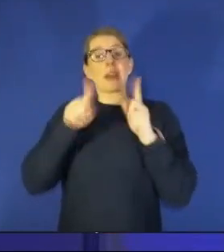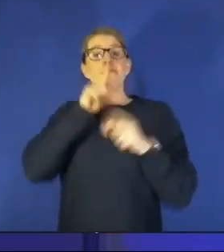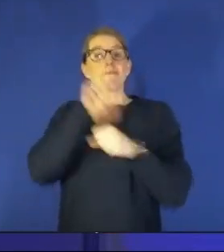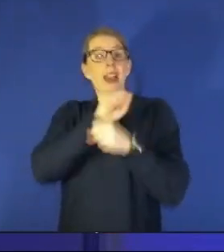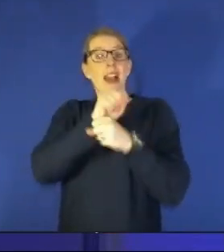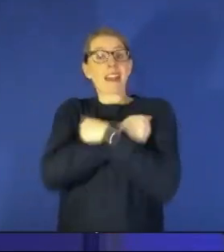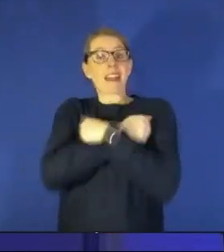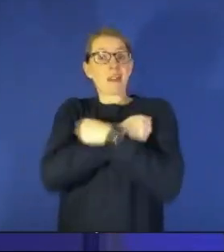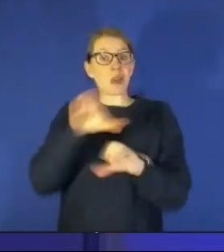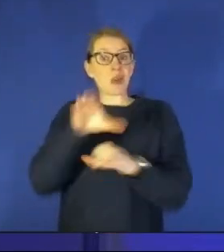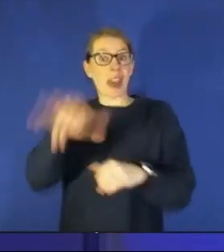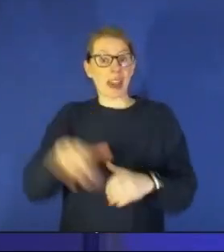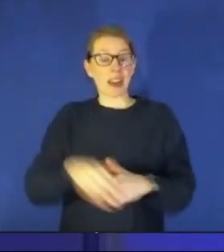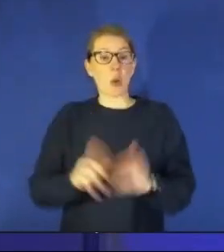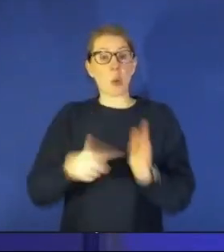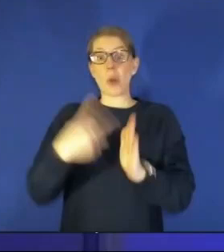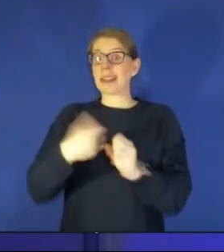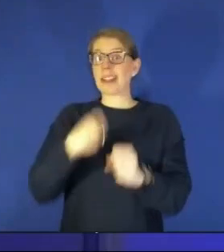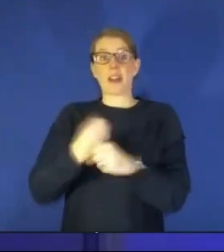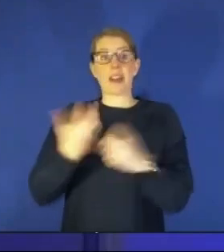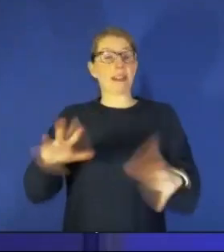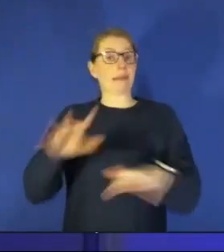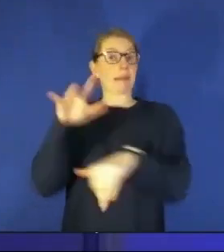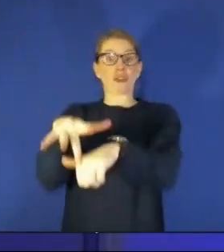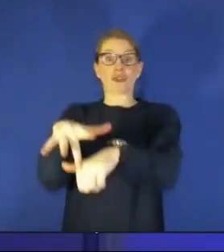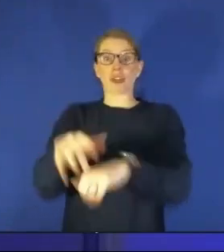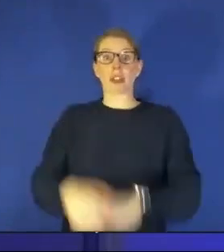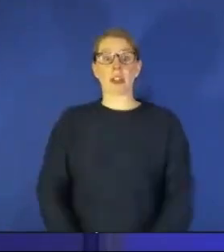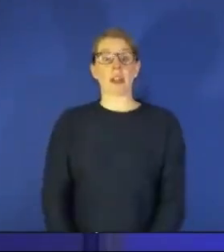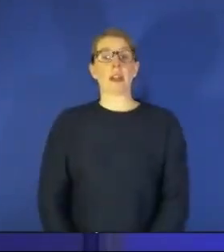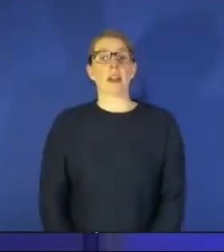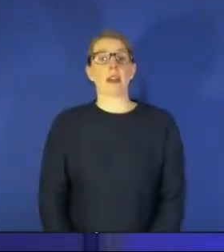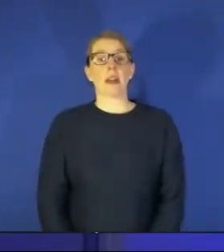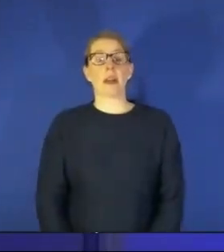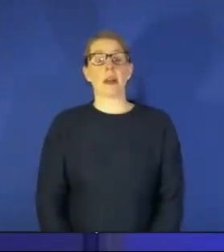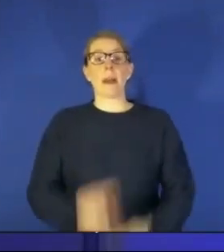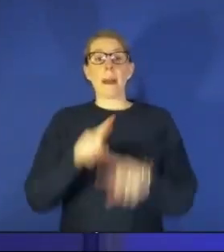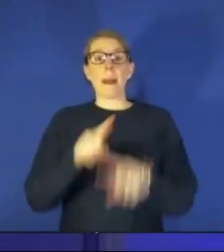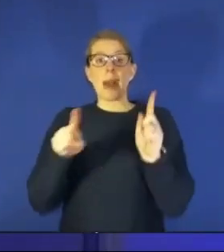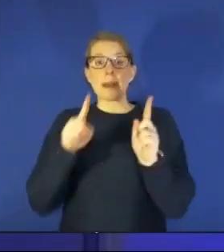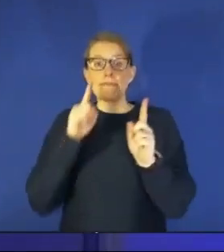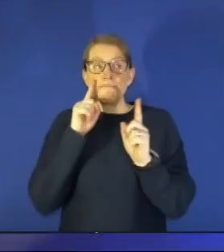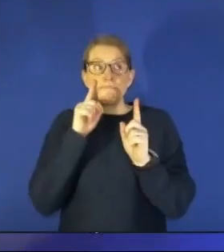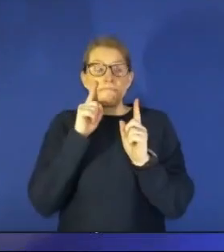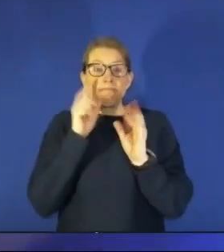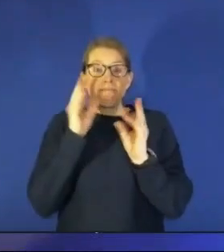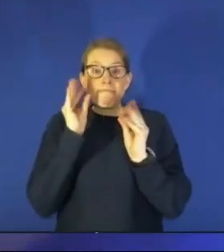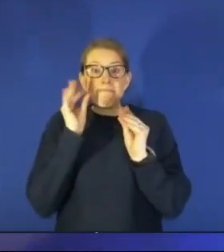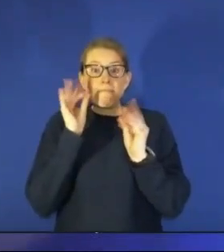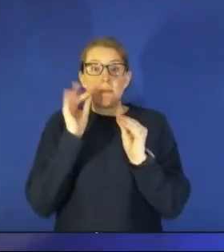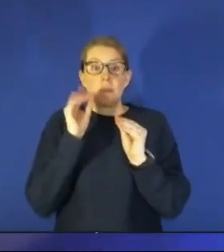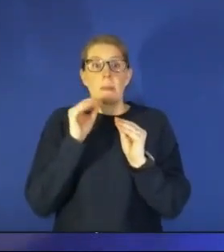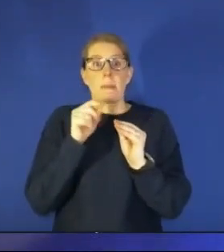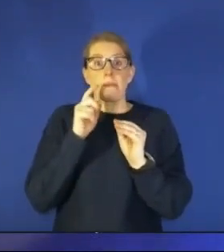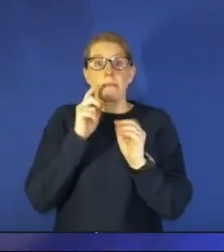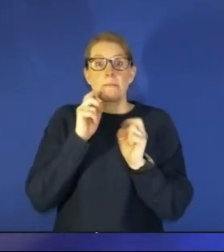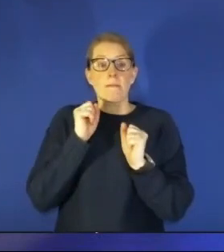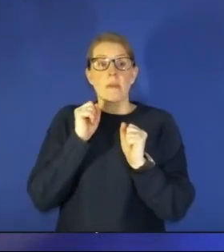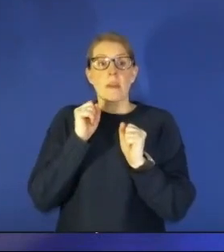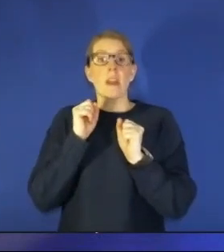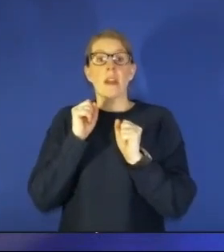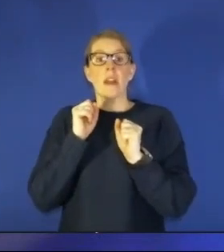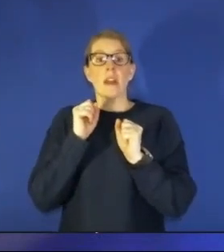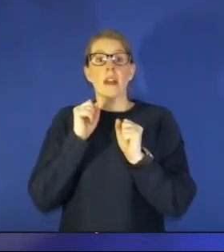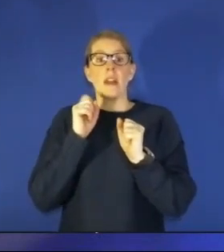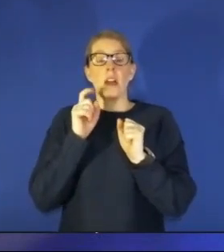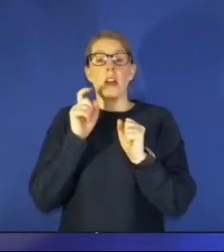go out and do it once a year. But all year I work out anticipating I'm going to have to go out there and do that. What about you? What are you doing? You go to the